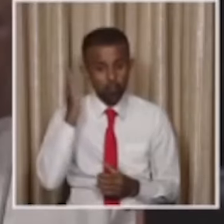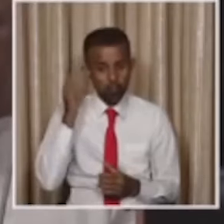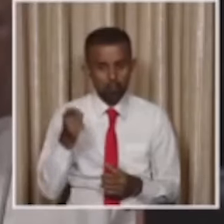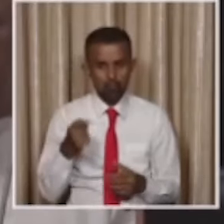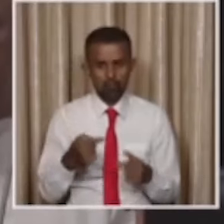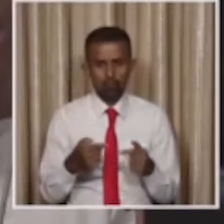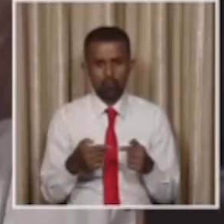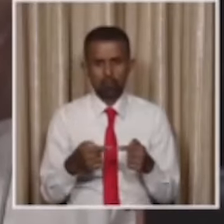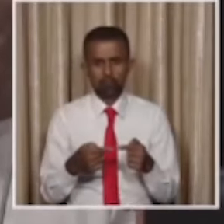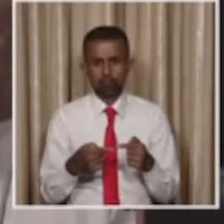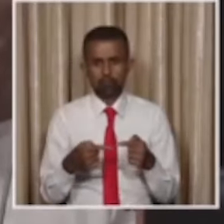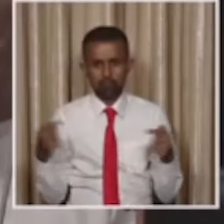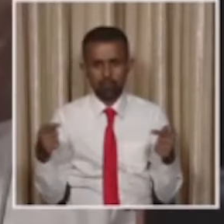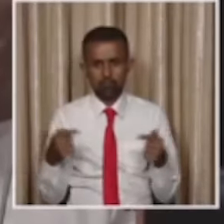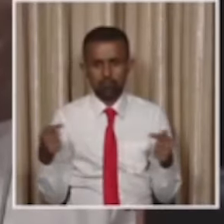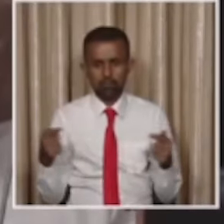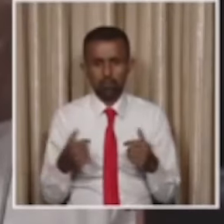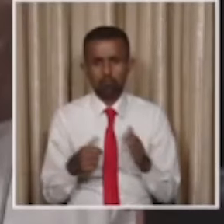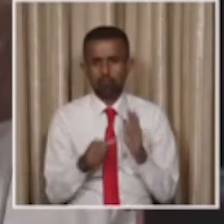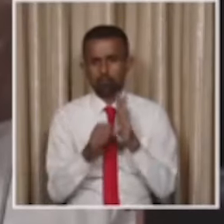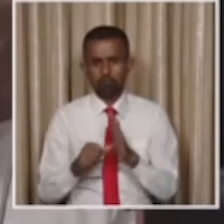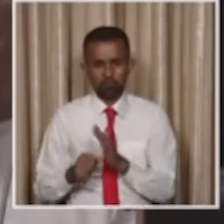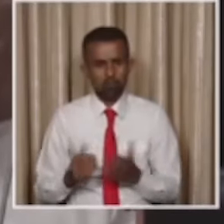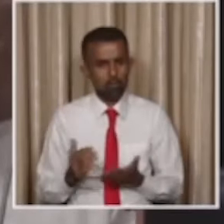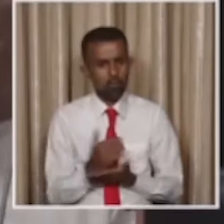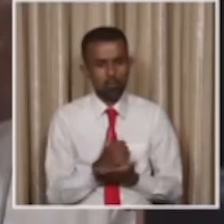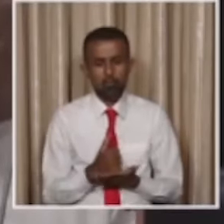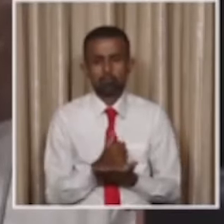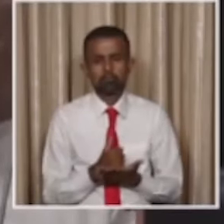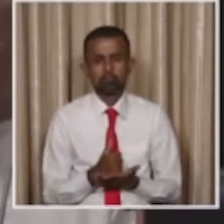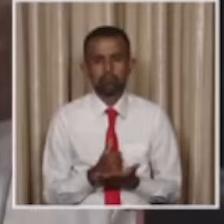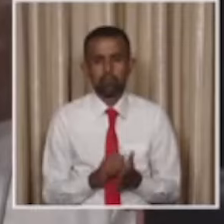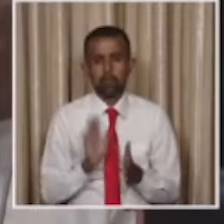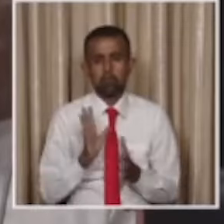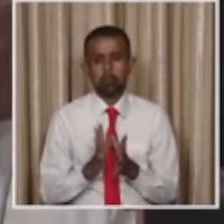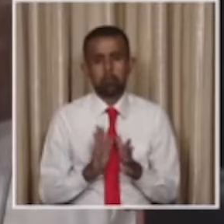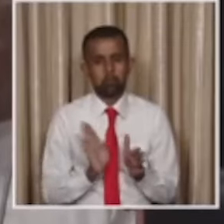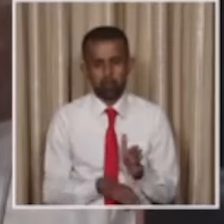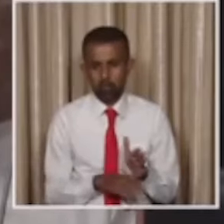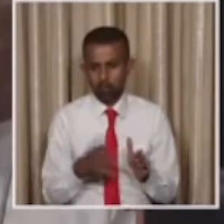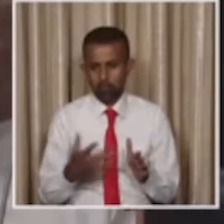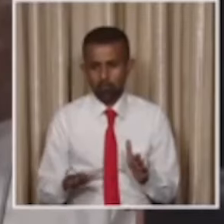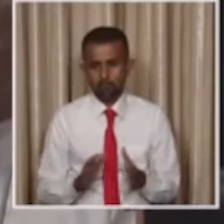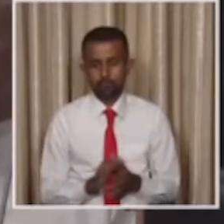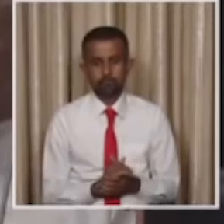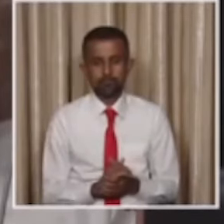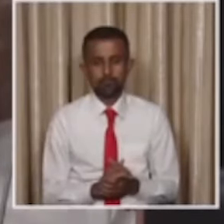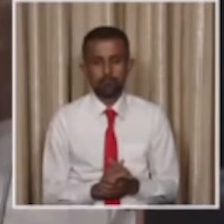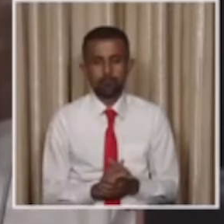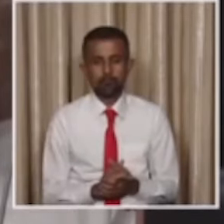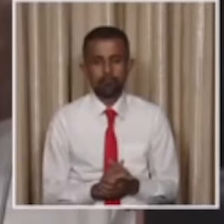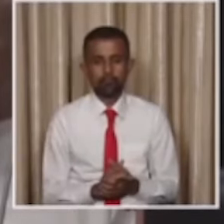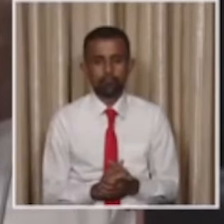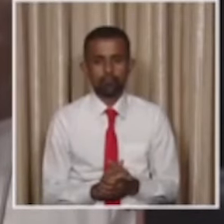National gender equality, women policy ensure equal and equal access to party and decision making of women, and there we say gender minority. So